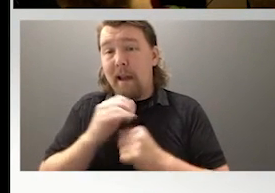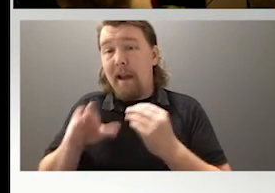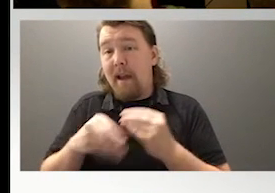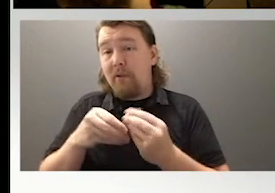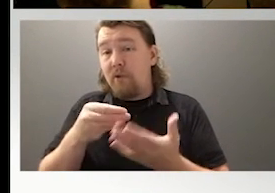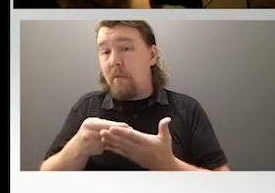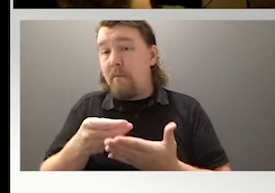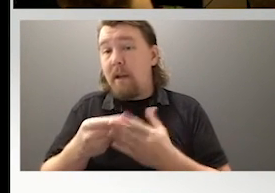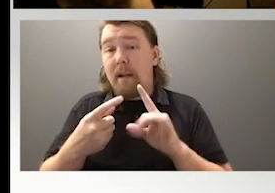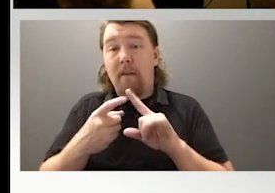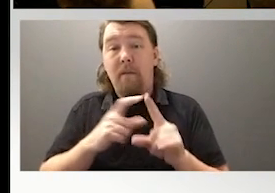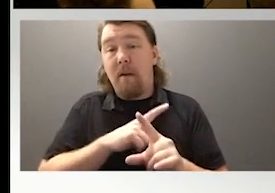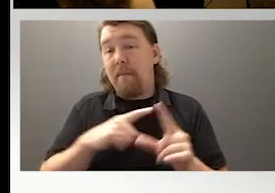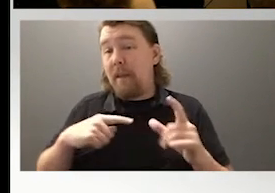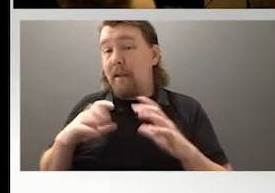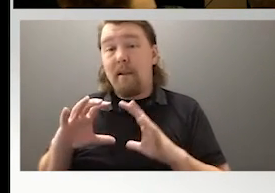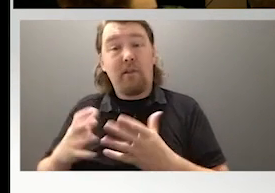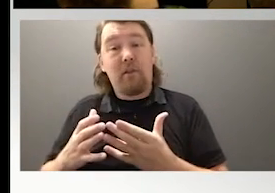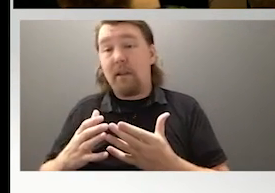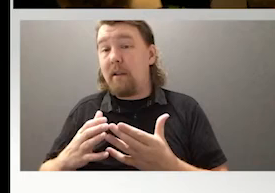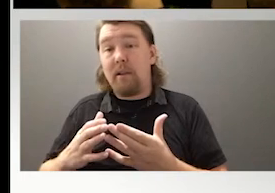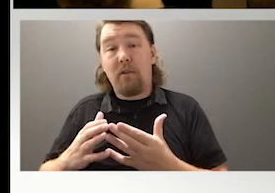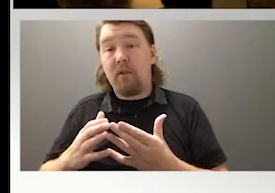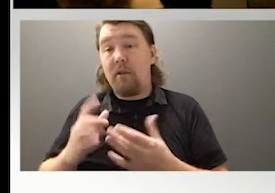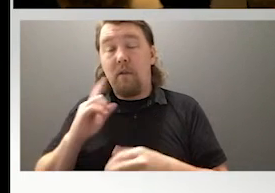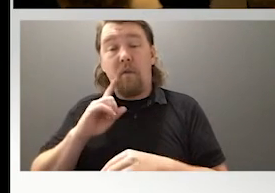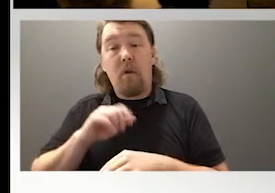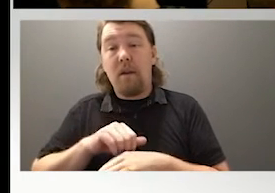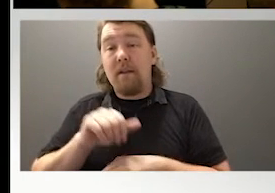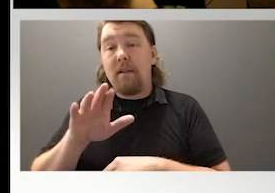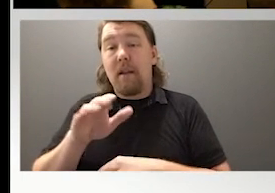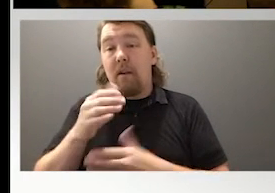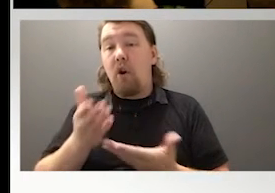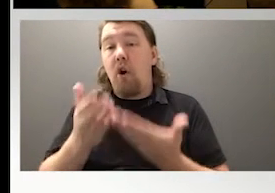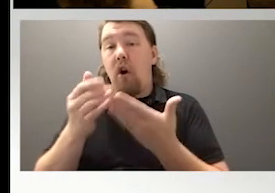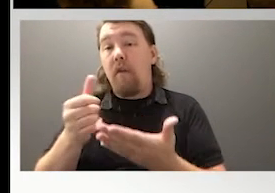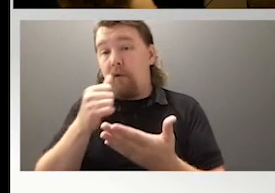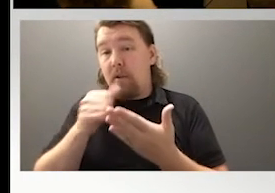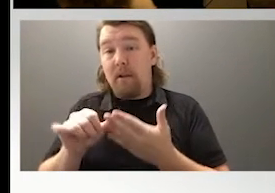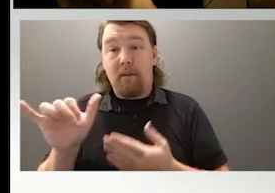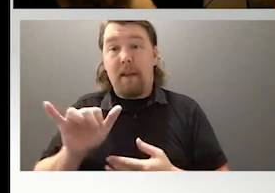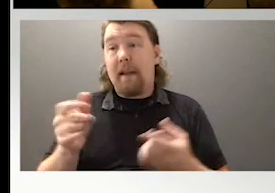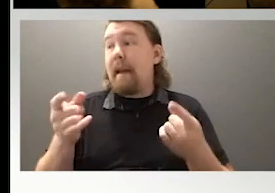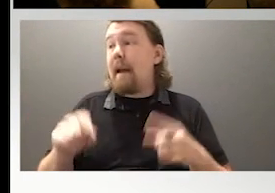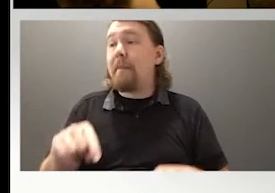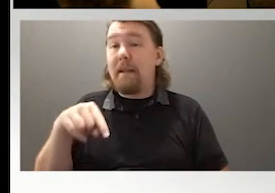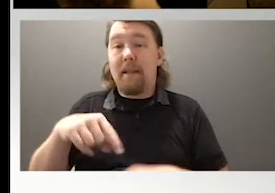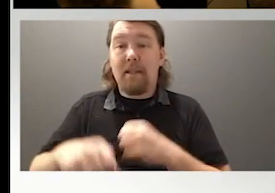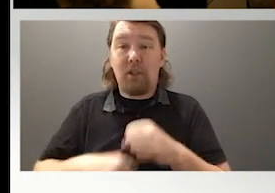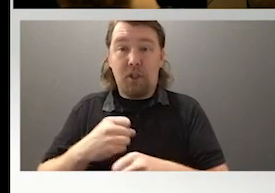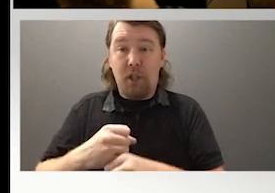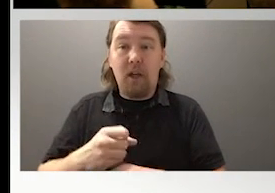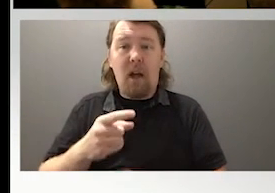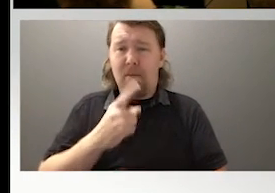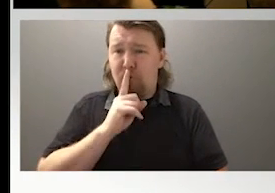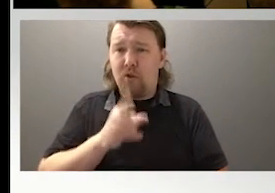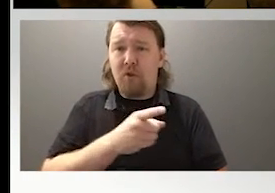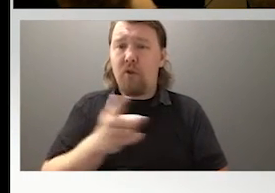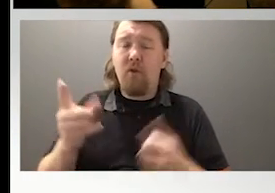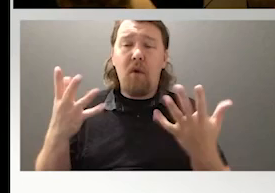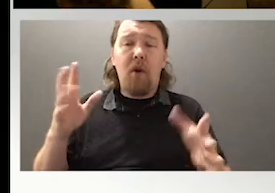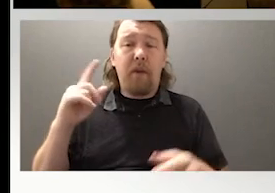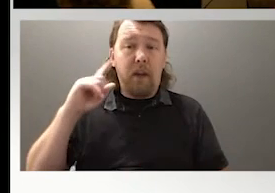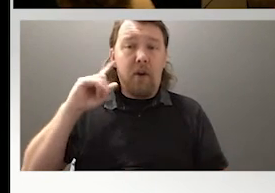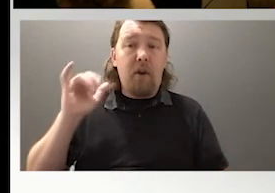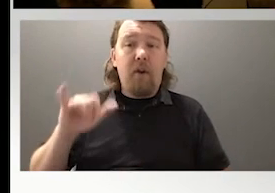funds from the legislature to send out offer letters like we did this year, and we've been talking about it. I'm sure you've already heard about it. I'm going to talk